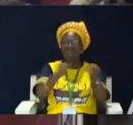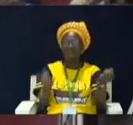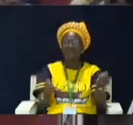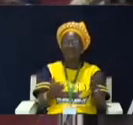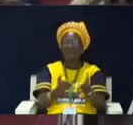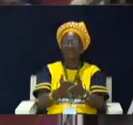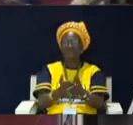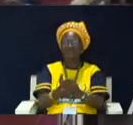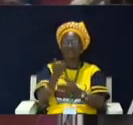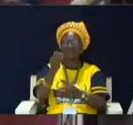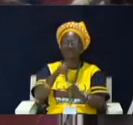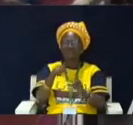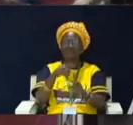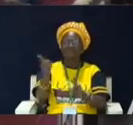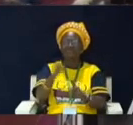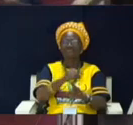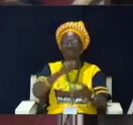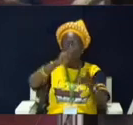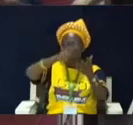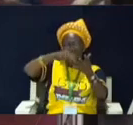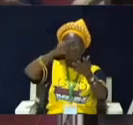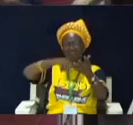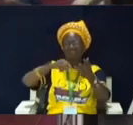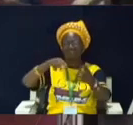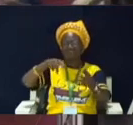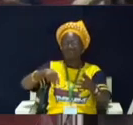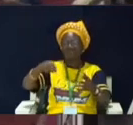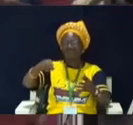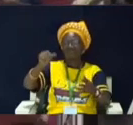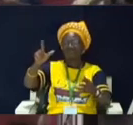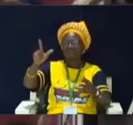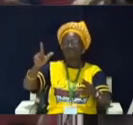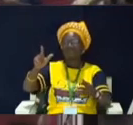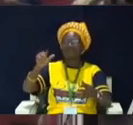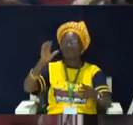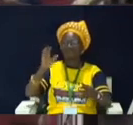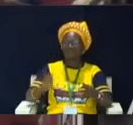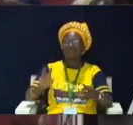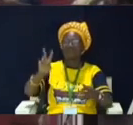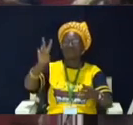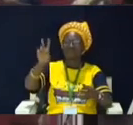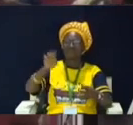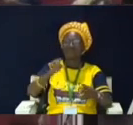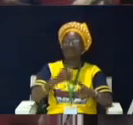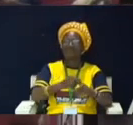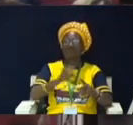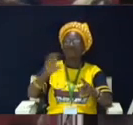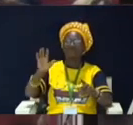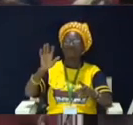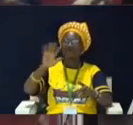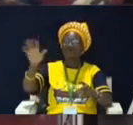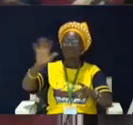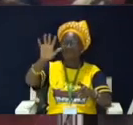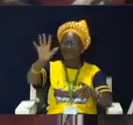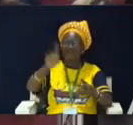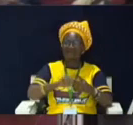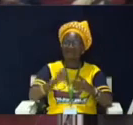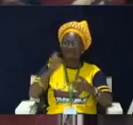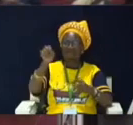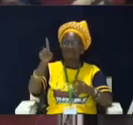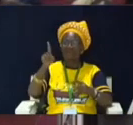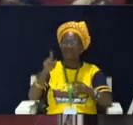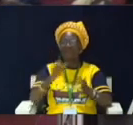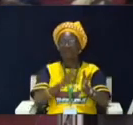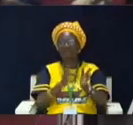When you read Philippians chapter 2 from verse 5 to 11, Philippians 2 from verse 5 to 11, the Bible made